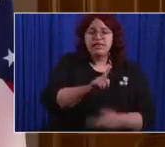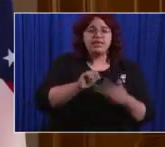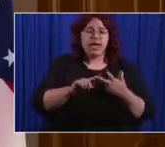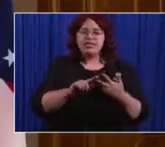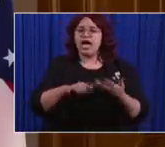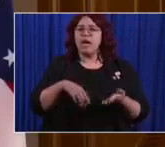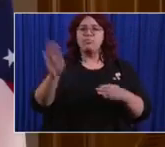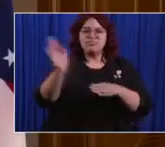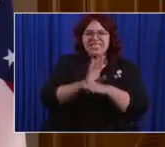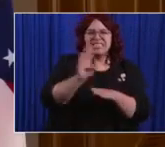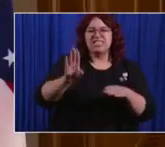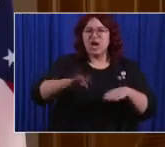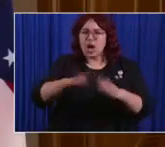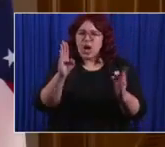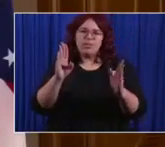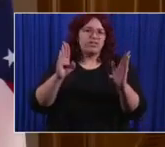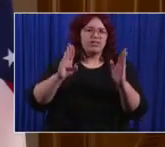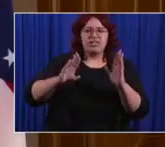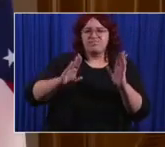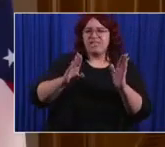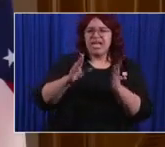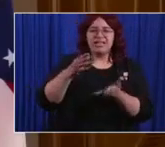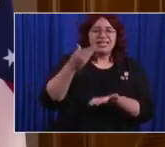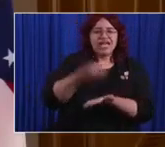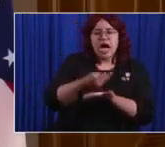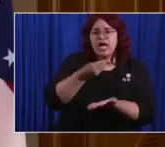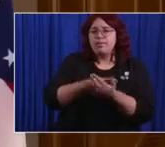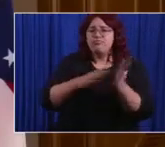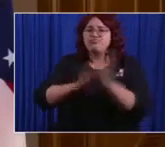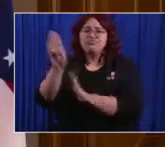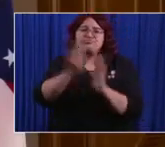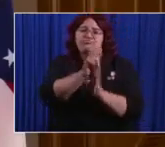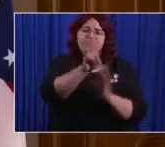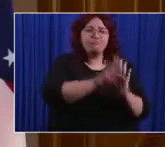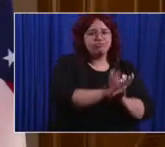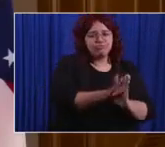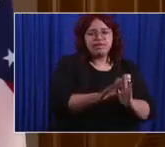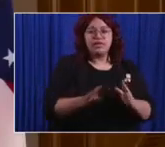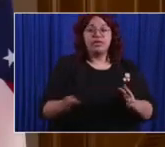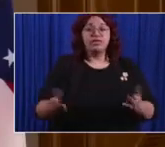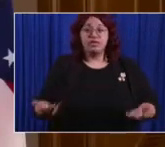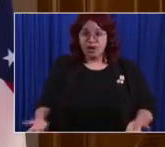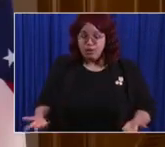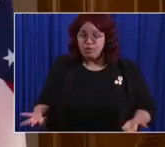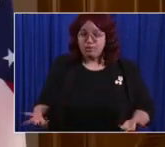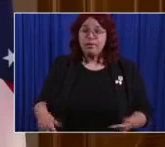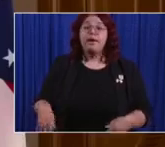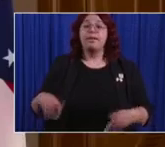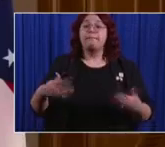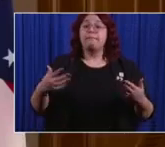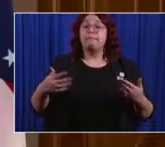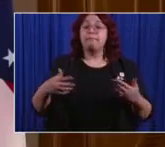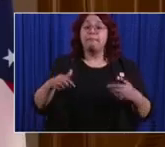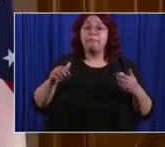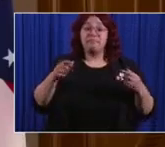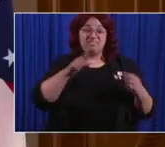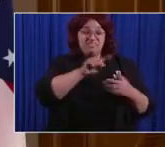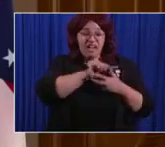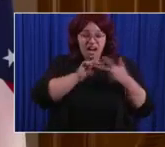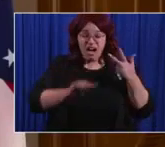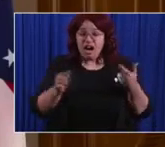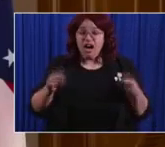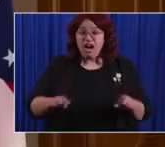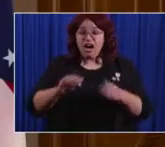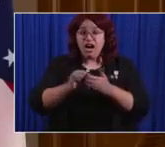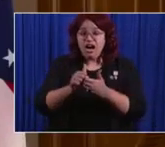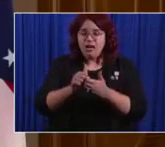There's nothing more important that we can do at this point than to get people vaccinated. We are doing everything that